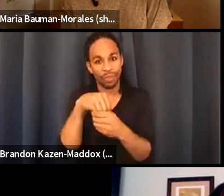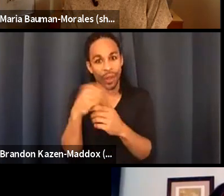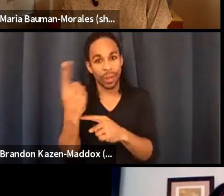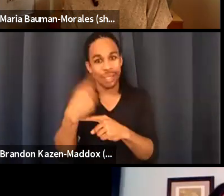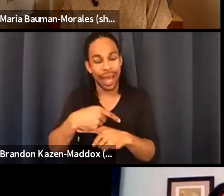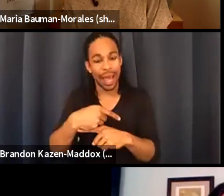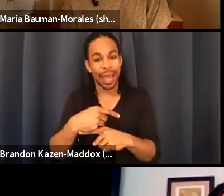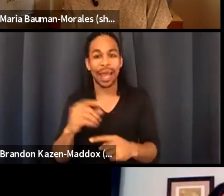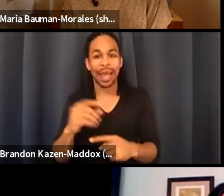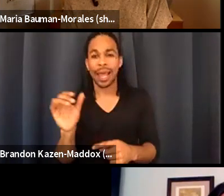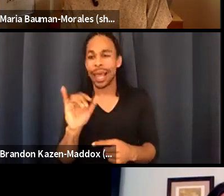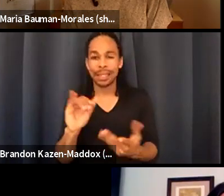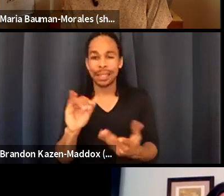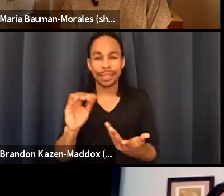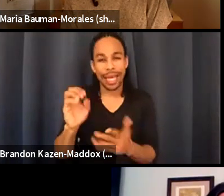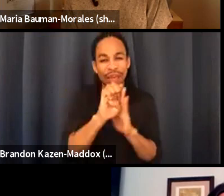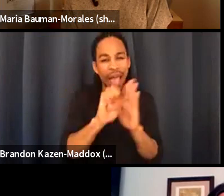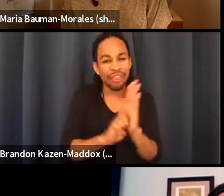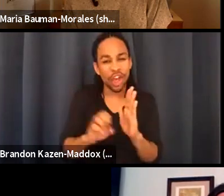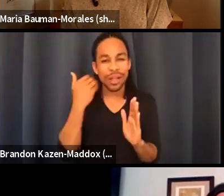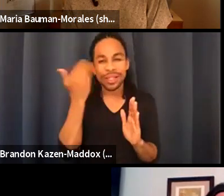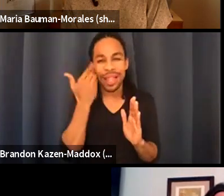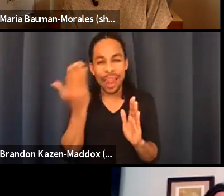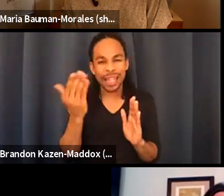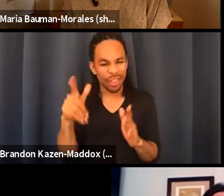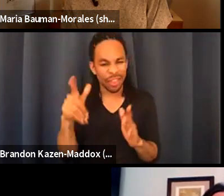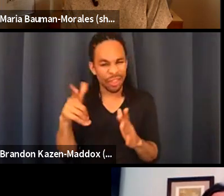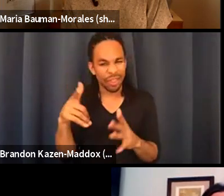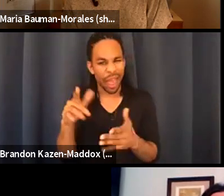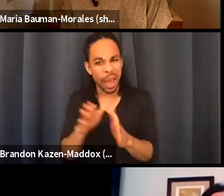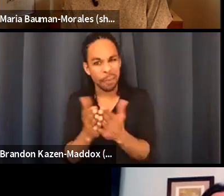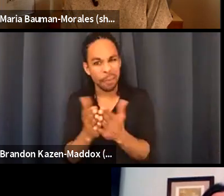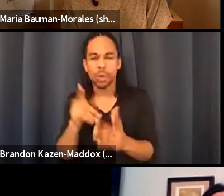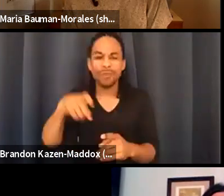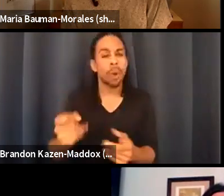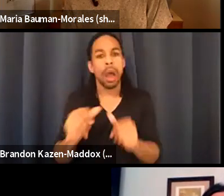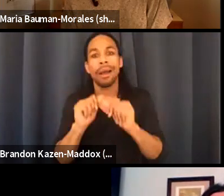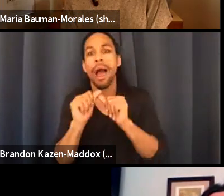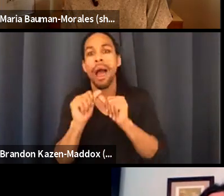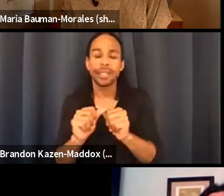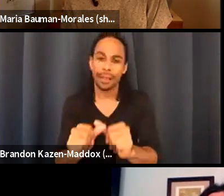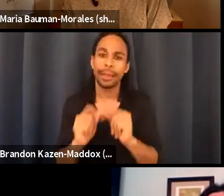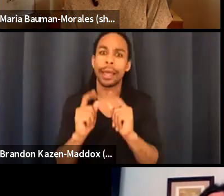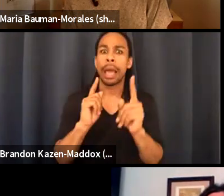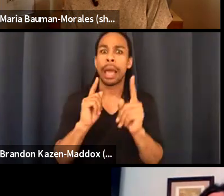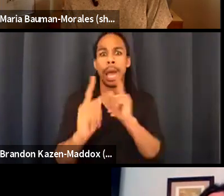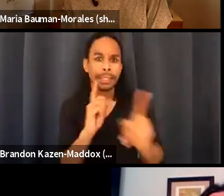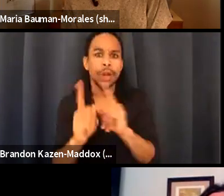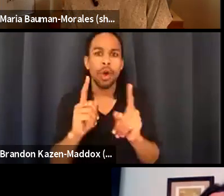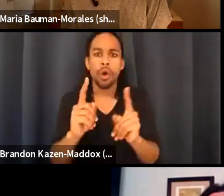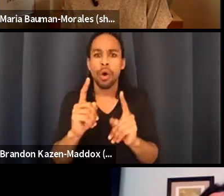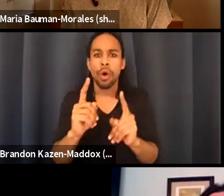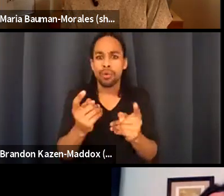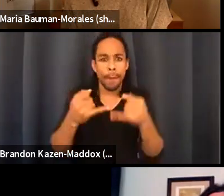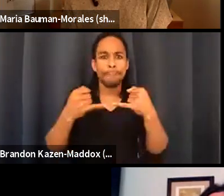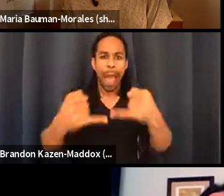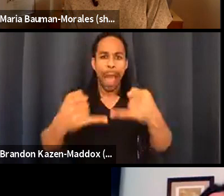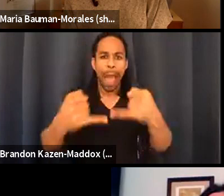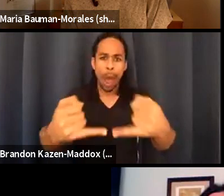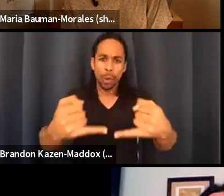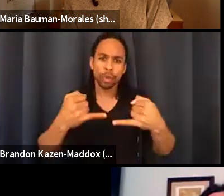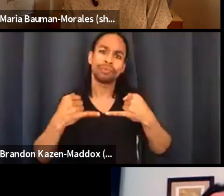and boundary redefining and which is beautiful, but it's like, who has the time? Right? So it's just for me